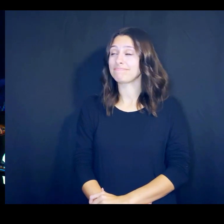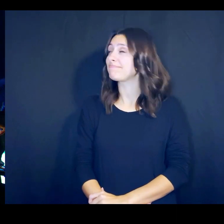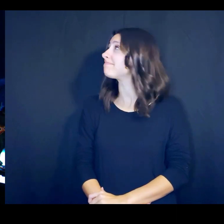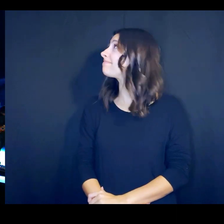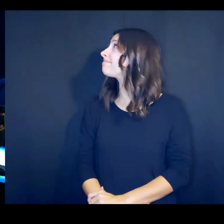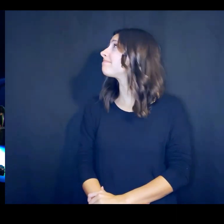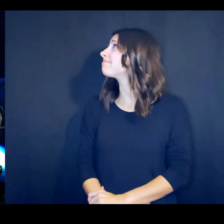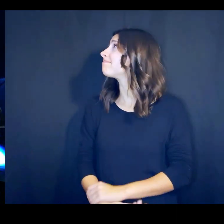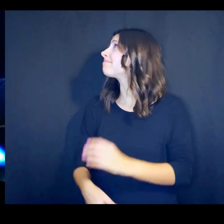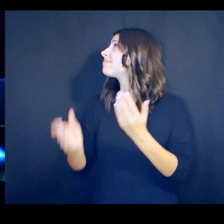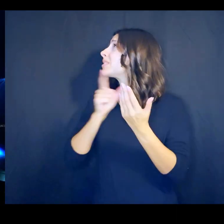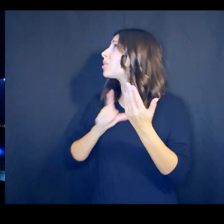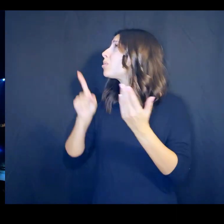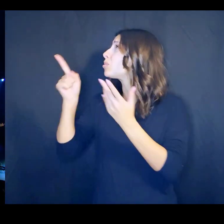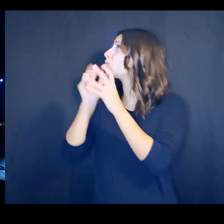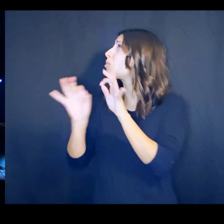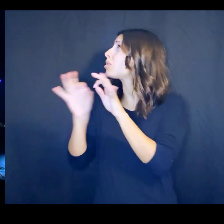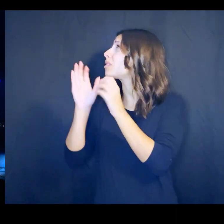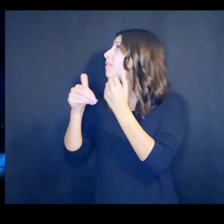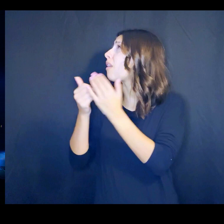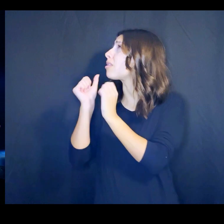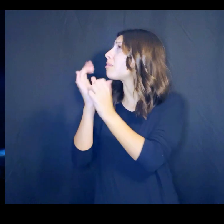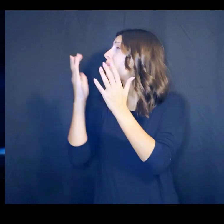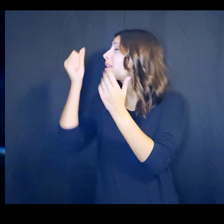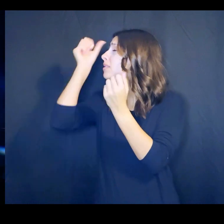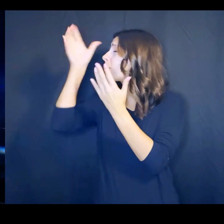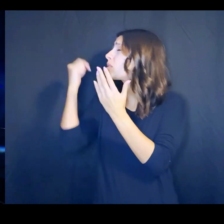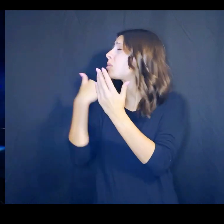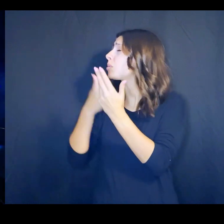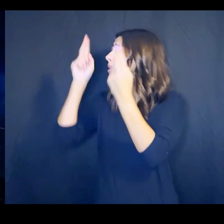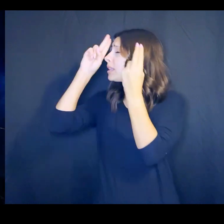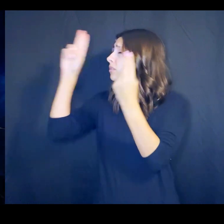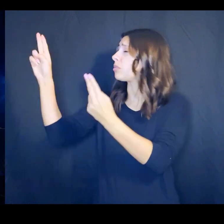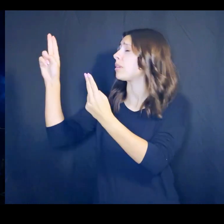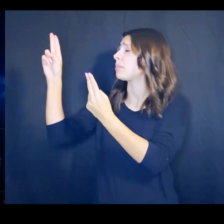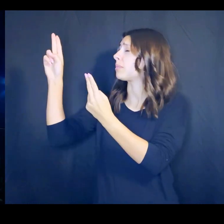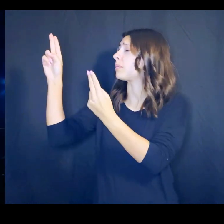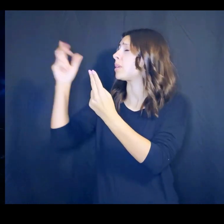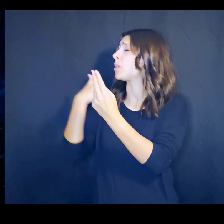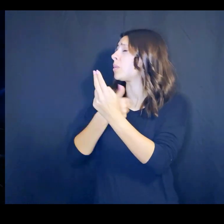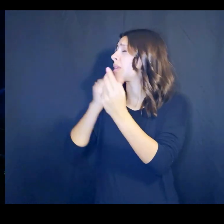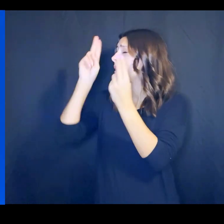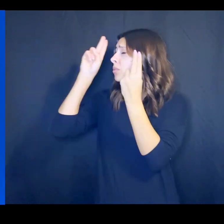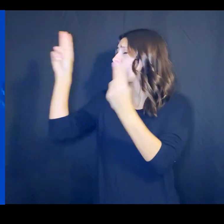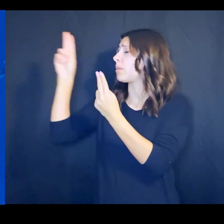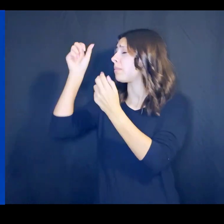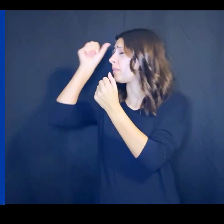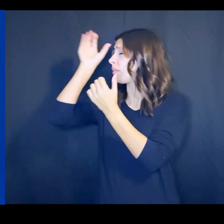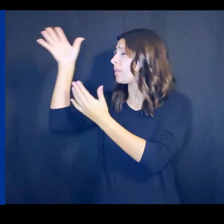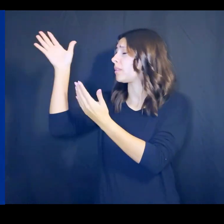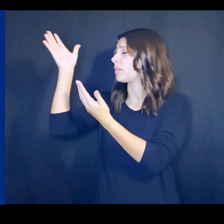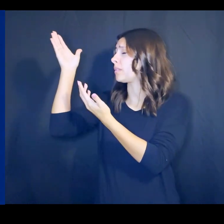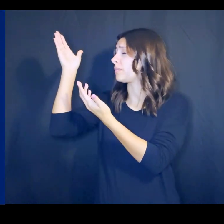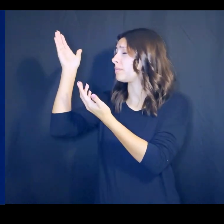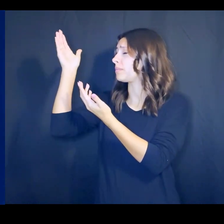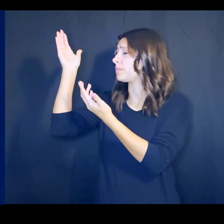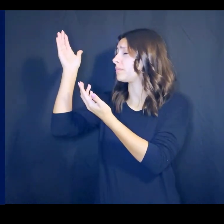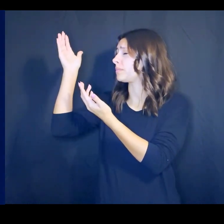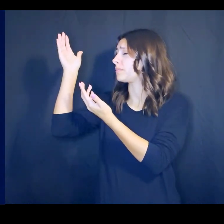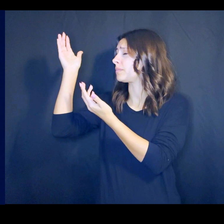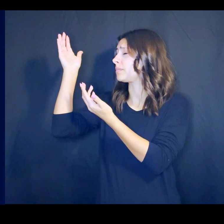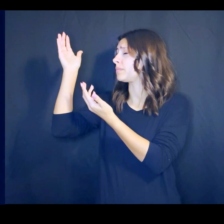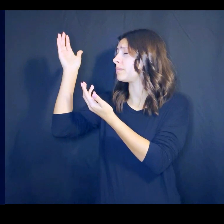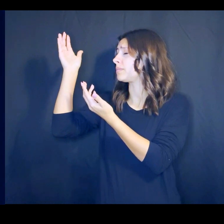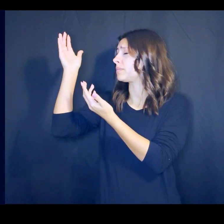Lord, you are so worthy of all the praise, Father. We lift you up. We lift you up, Father.